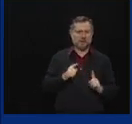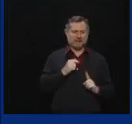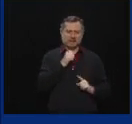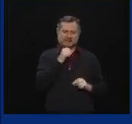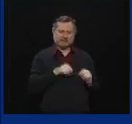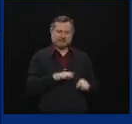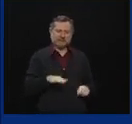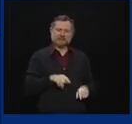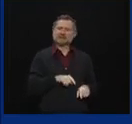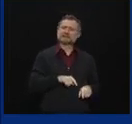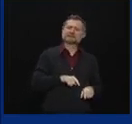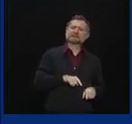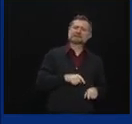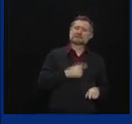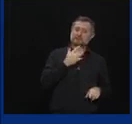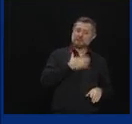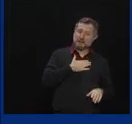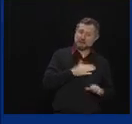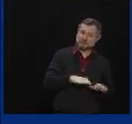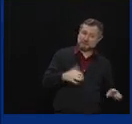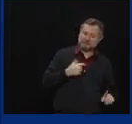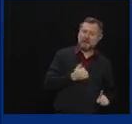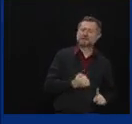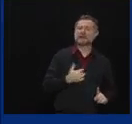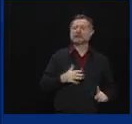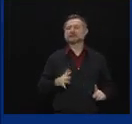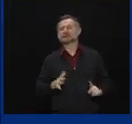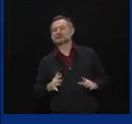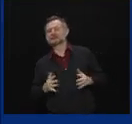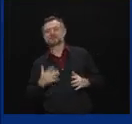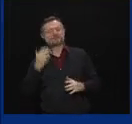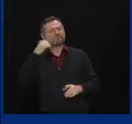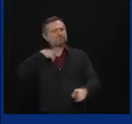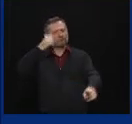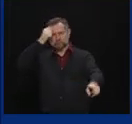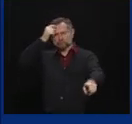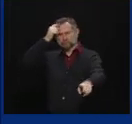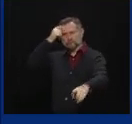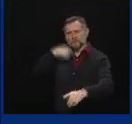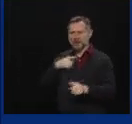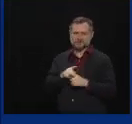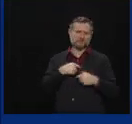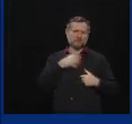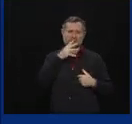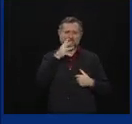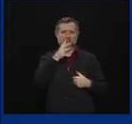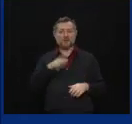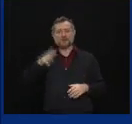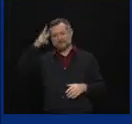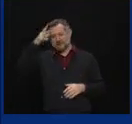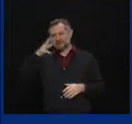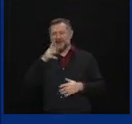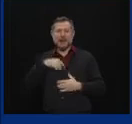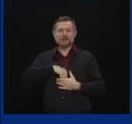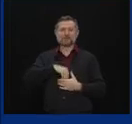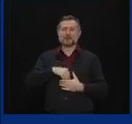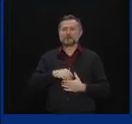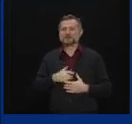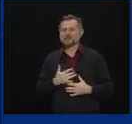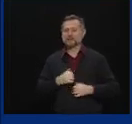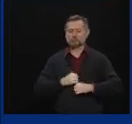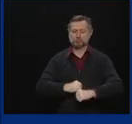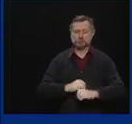is this something I want for my kids? I understand that anxiety. I'm a mom. You're hardwired to do everything you can to make sure your children, your babies, even when